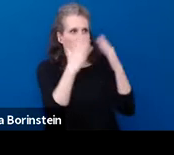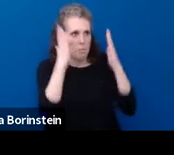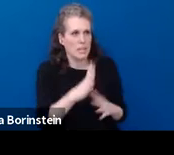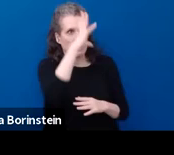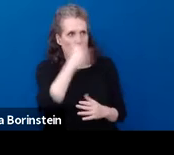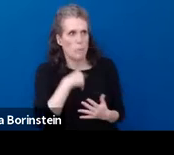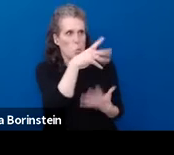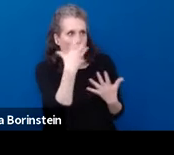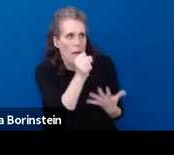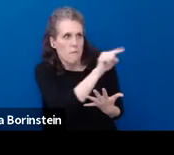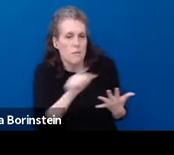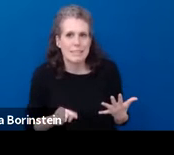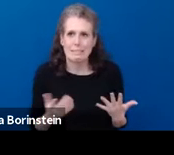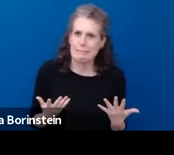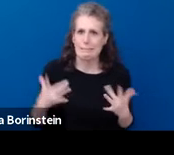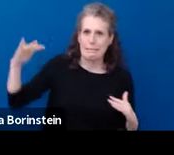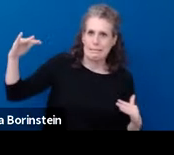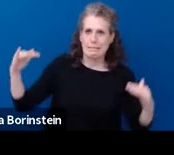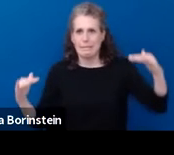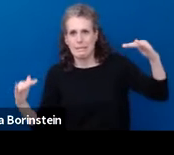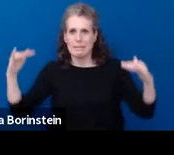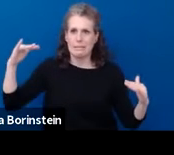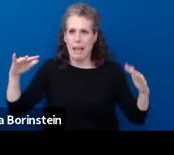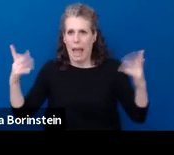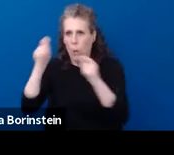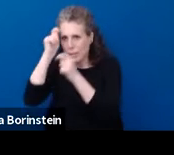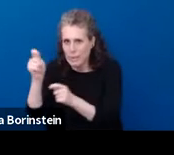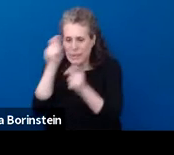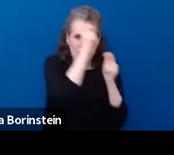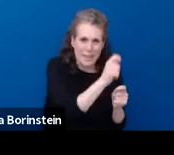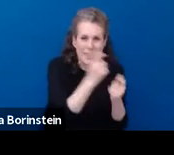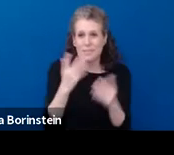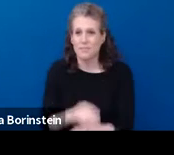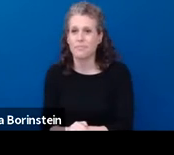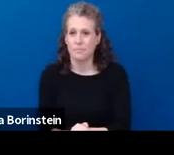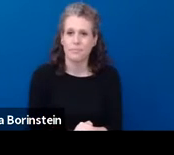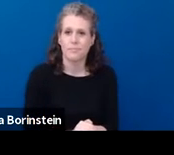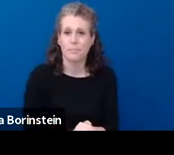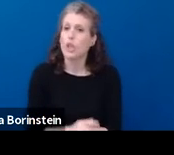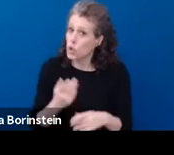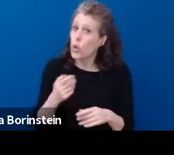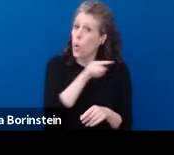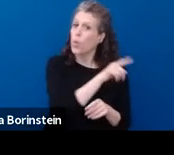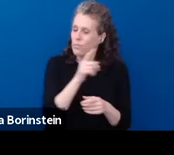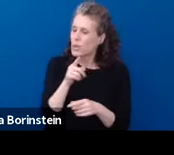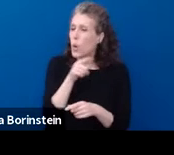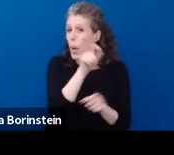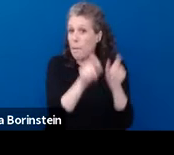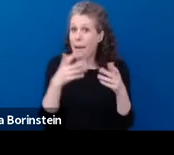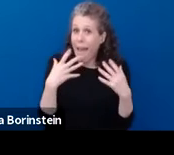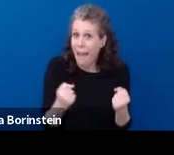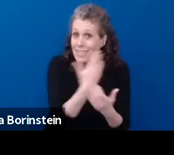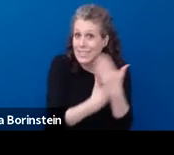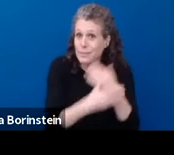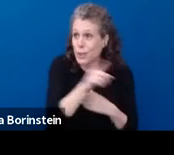had another experience about this, where you have this portal, or how you get in contact with people that has disabilities and you want to